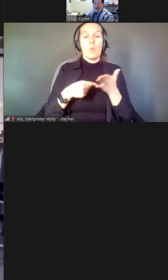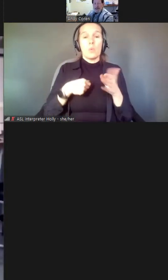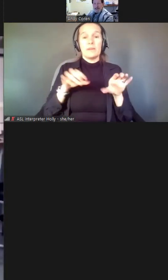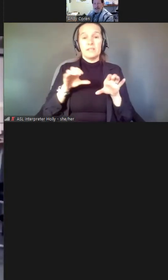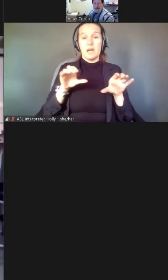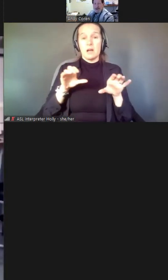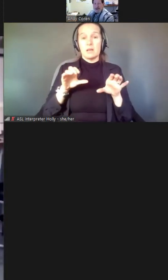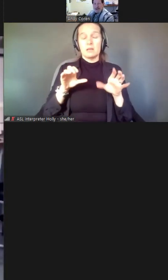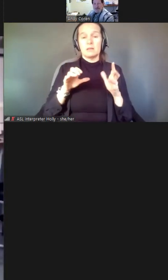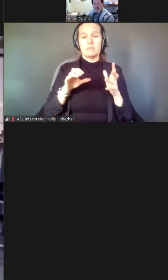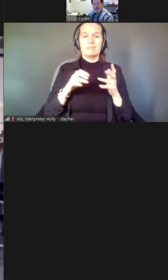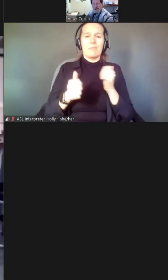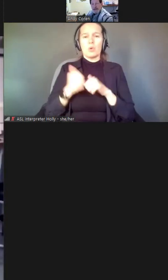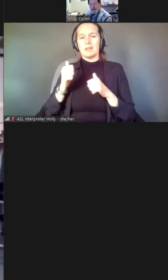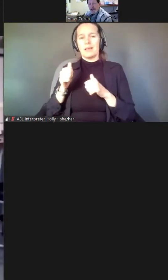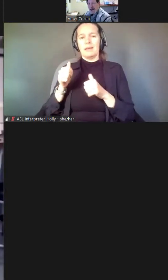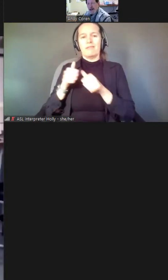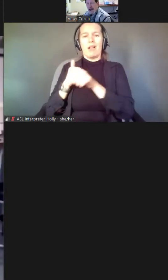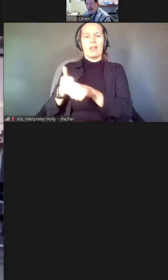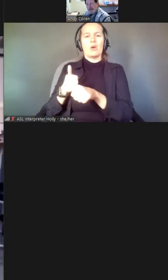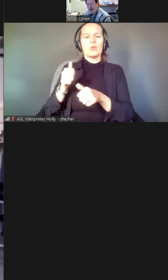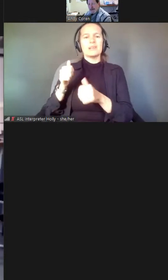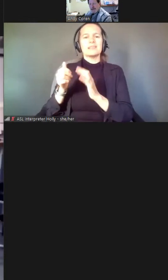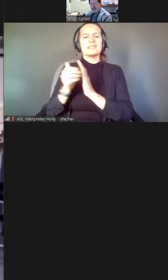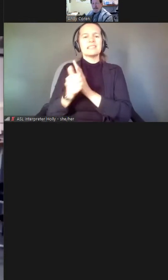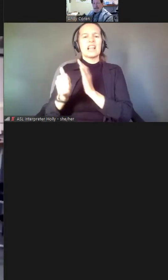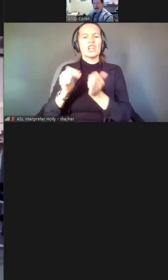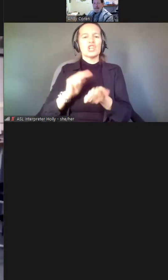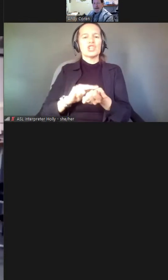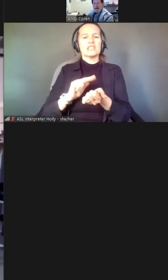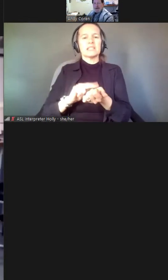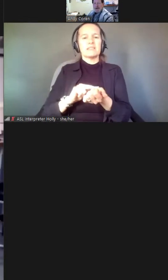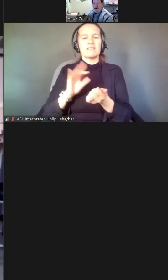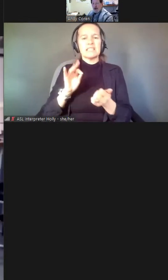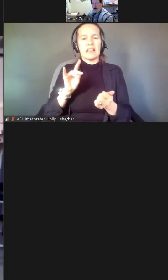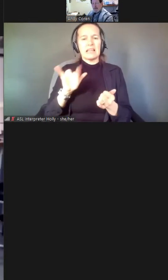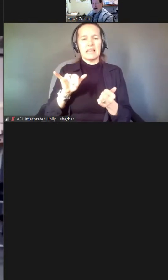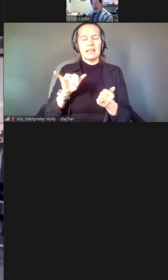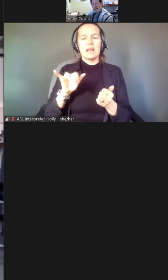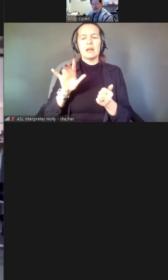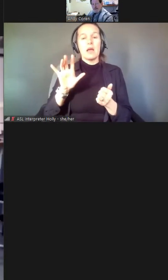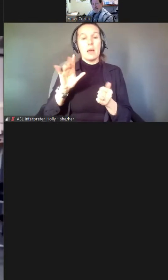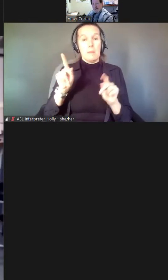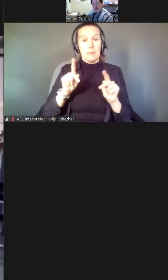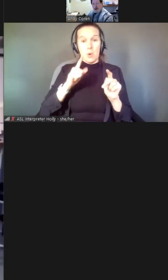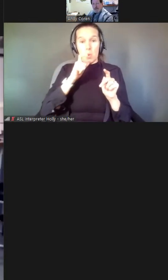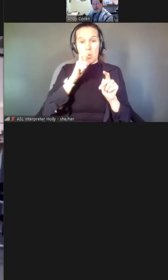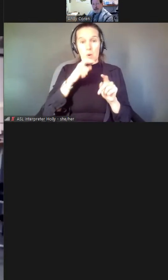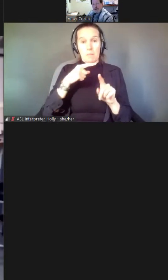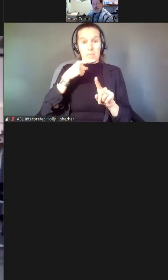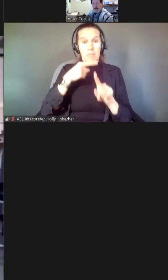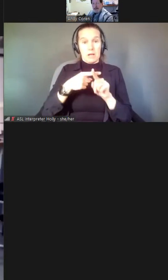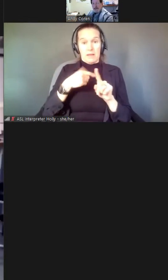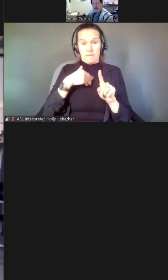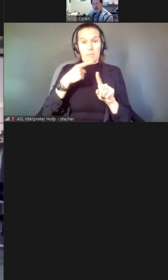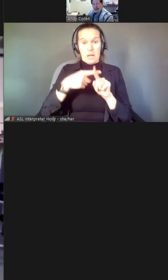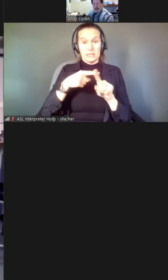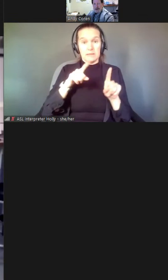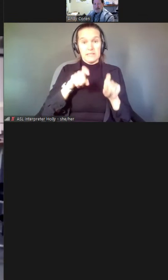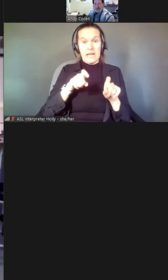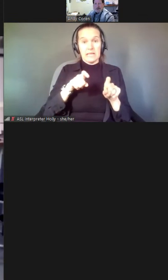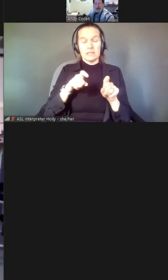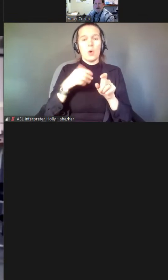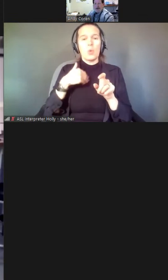living, mostly in skilled nursing facilities, has been to separate people who are positive with their COVID test into